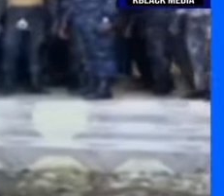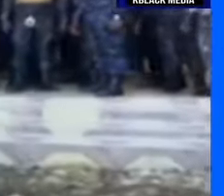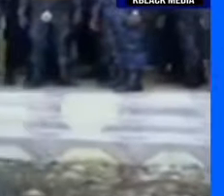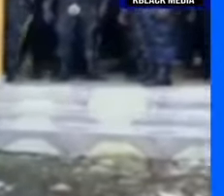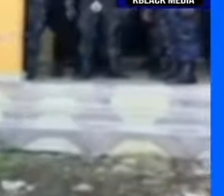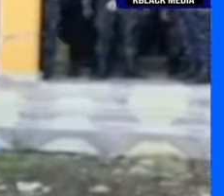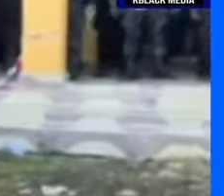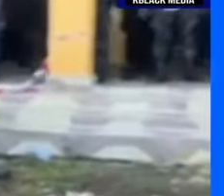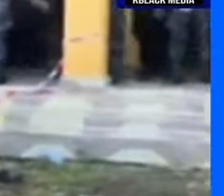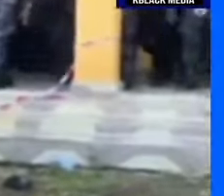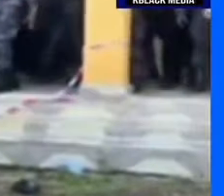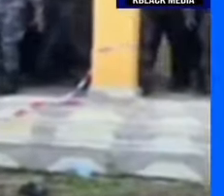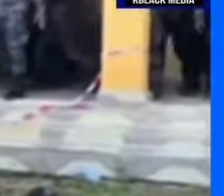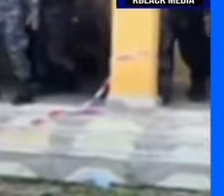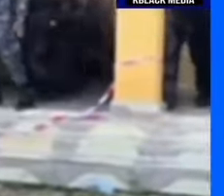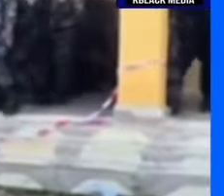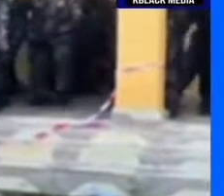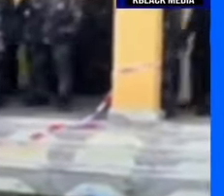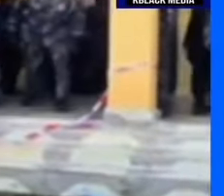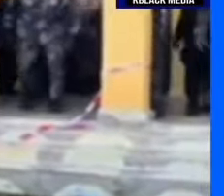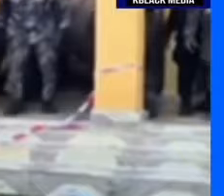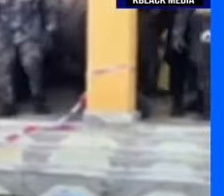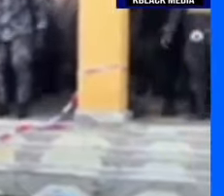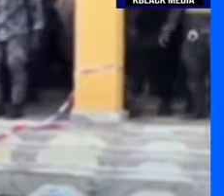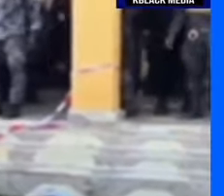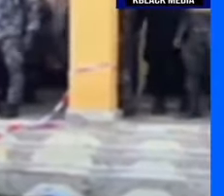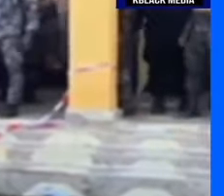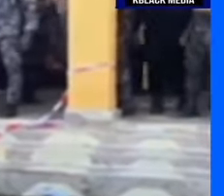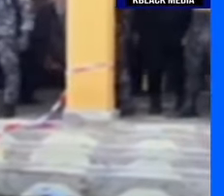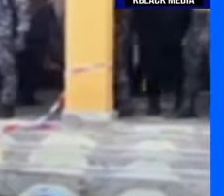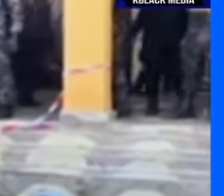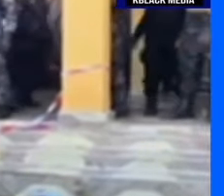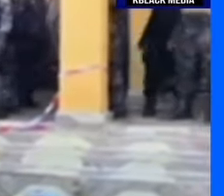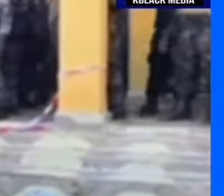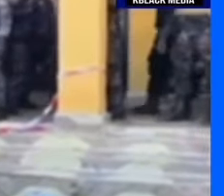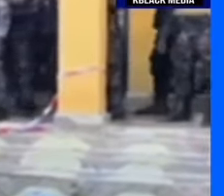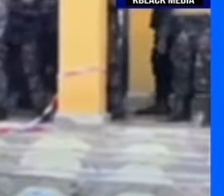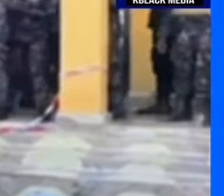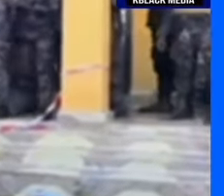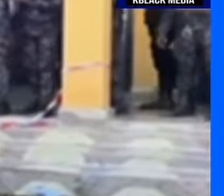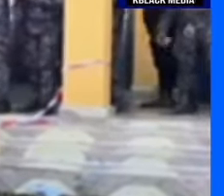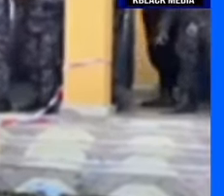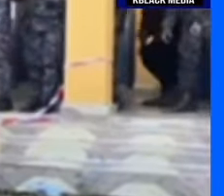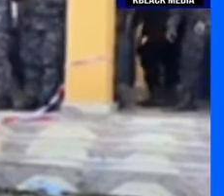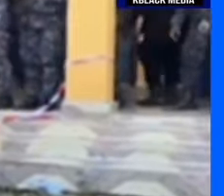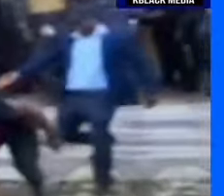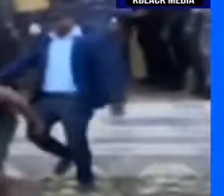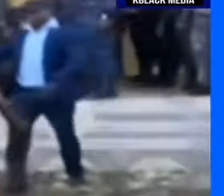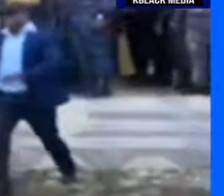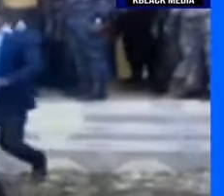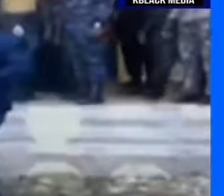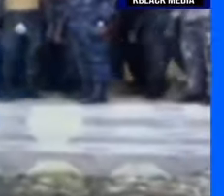wana. Because minya enemy aid or kwata nas or kwa banaho. I don't get the whole